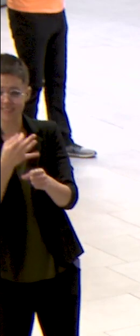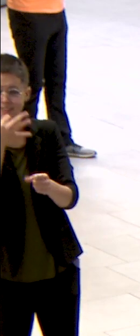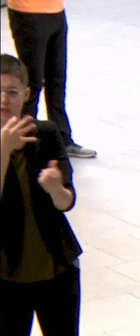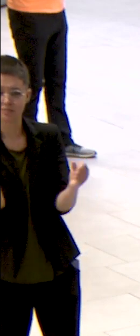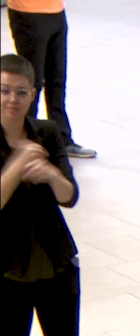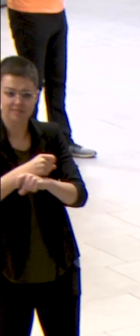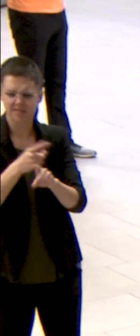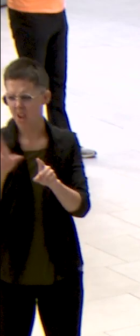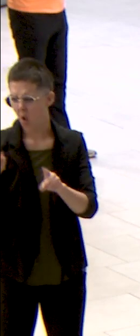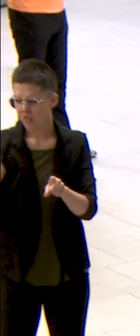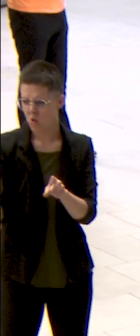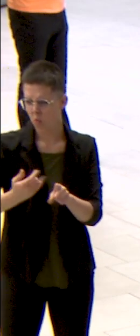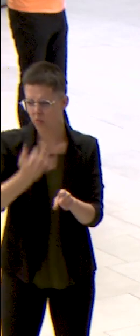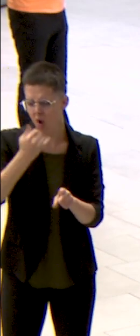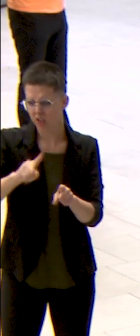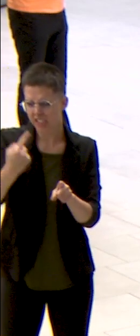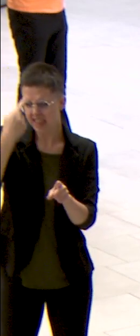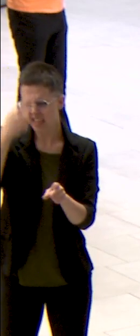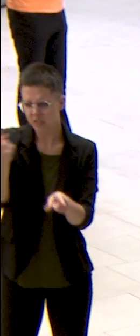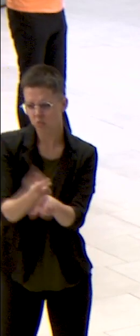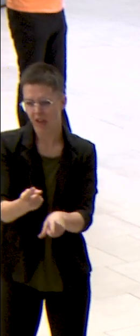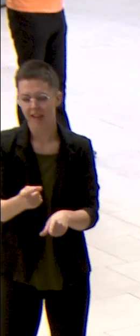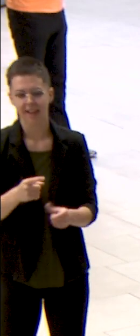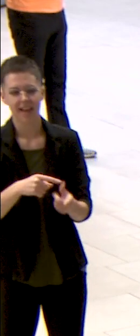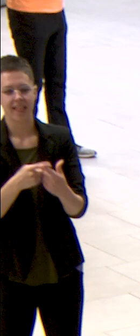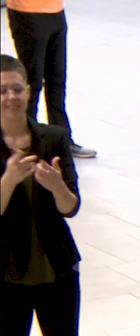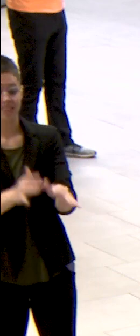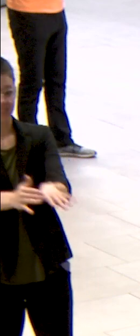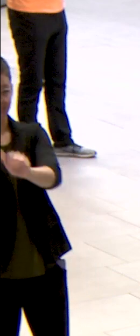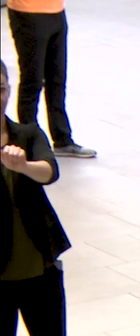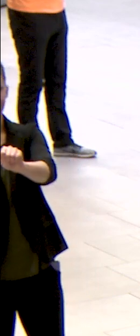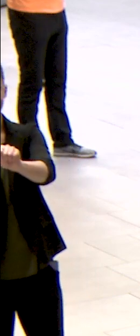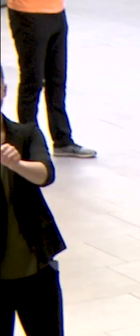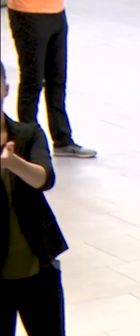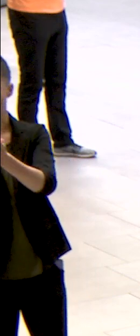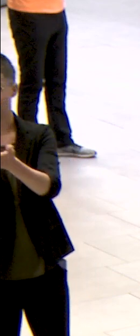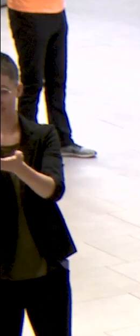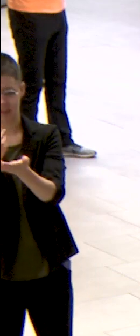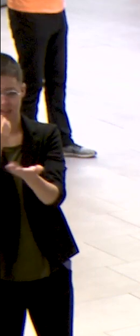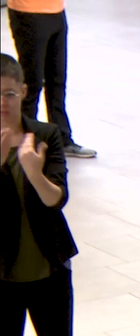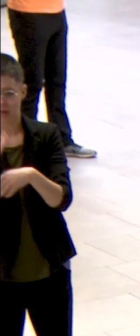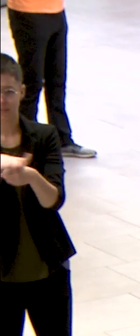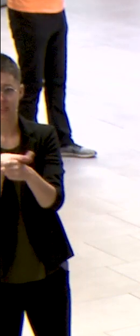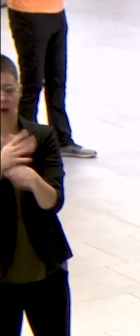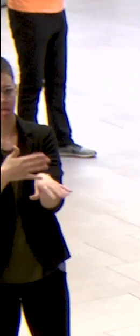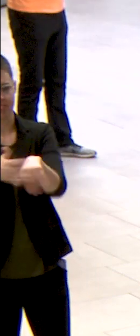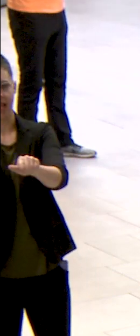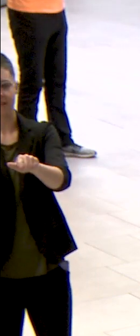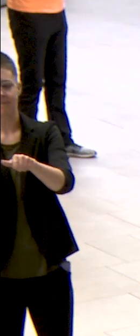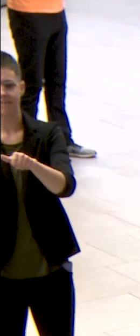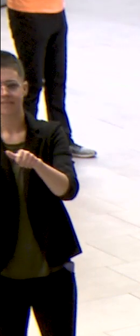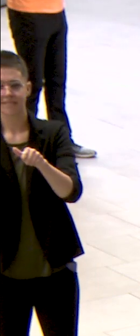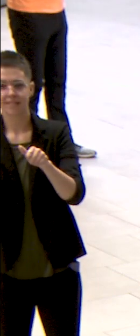he's always wrong. It's just that he always thinks he's right. And they left the kitchen. They left the dining area, you know what I mean? Like,